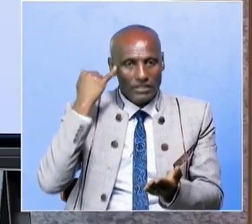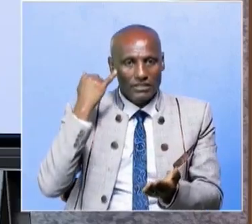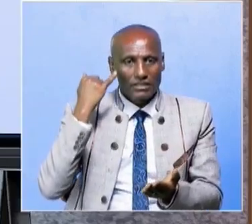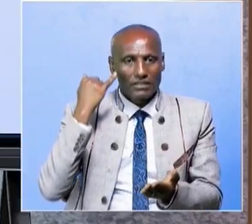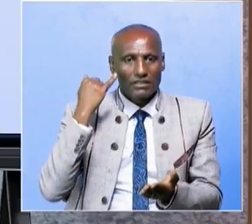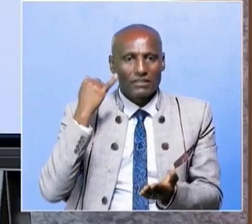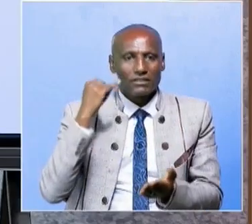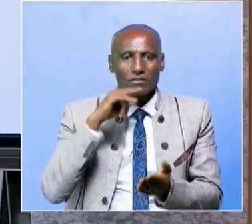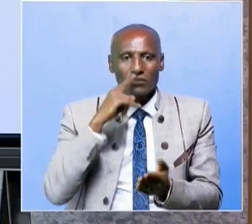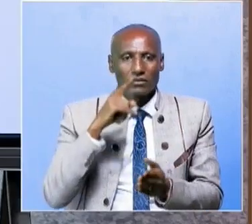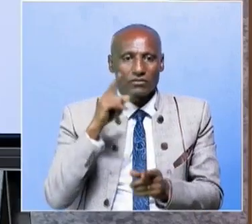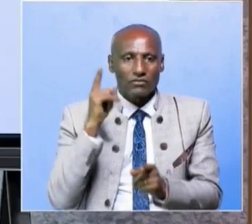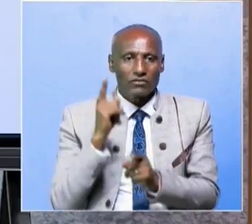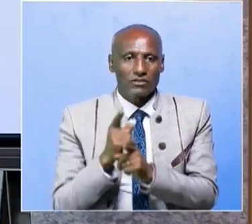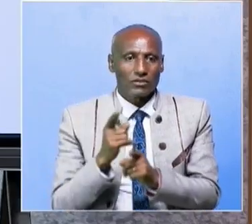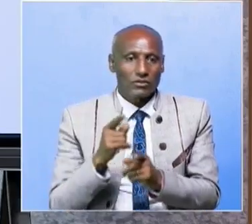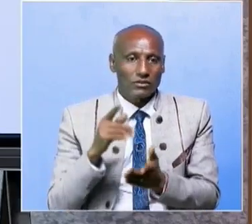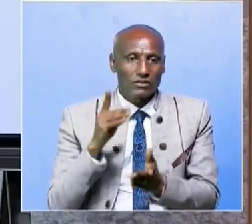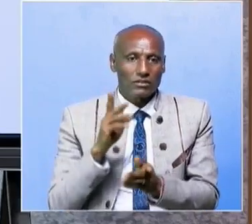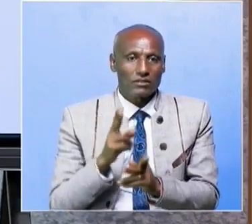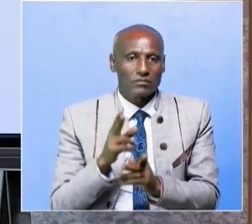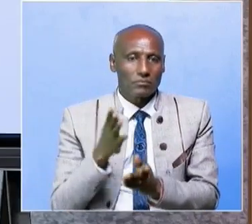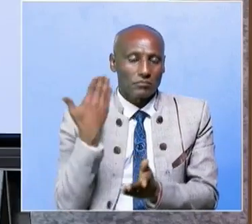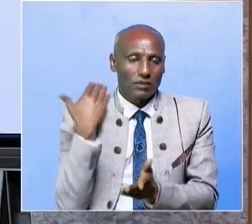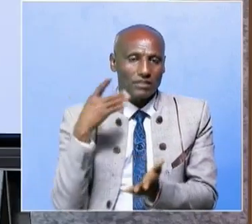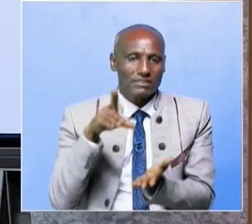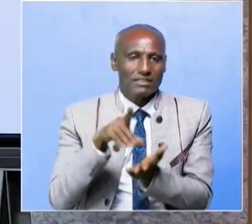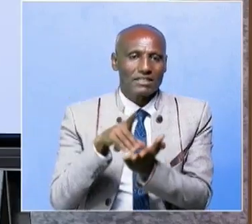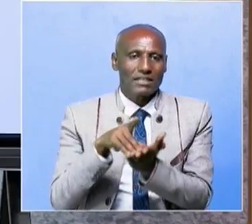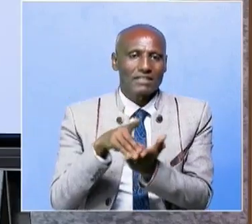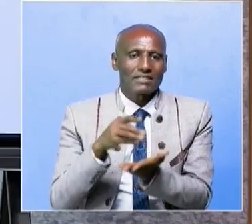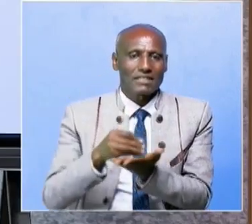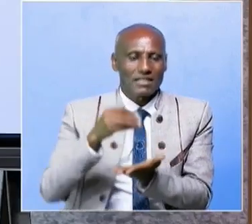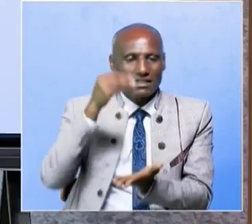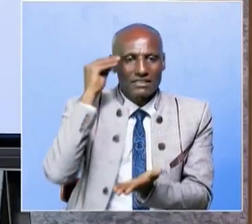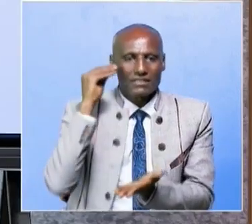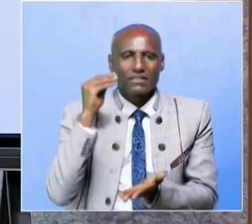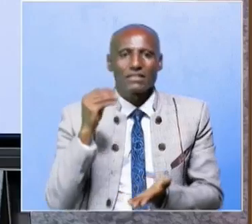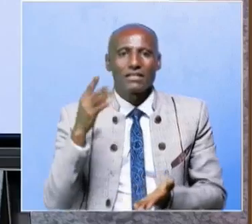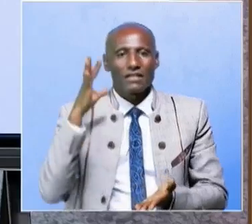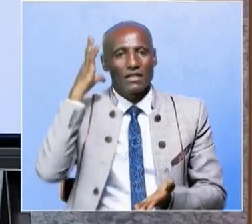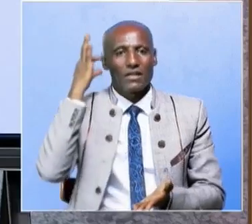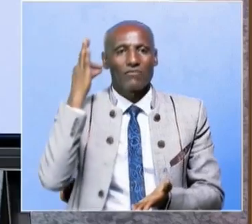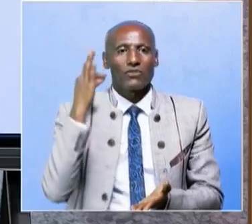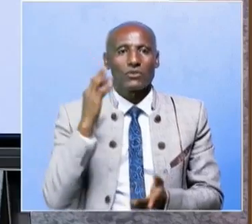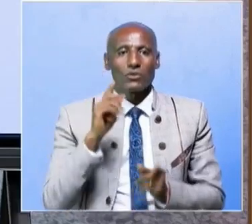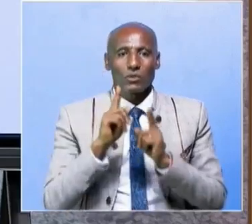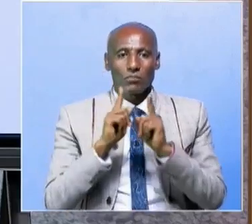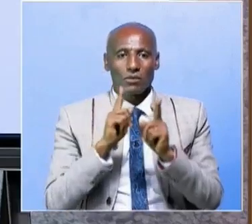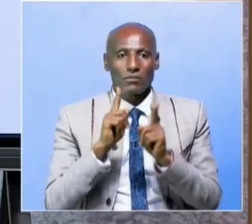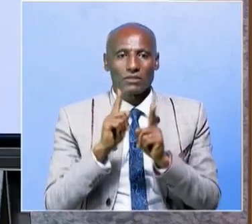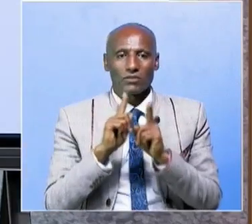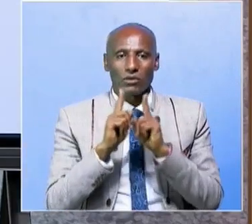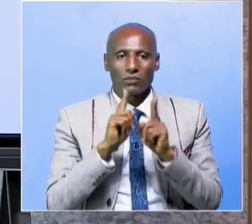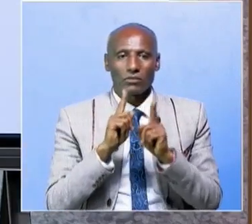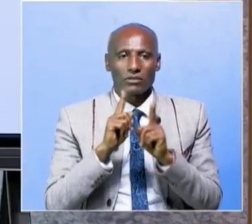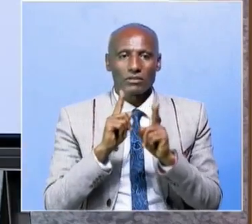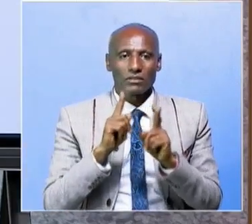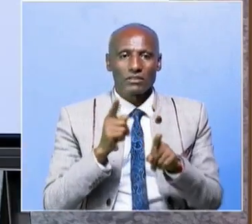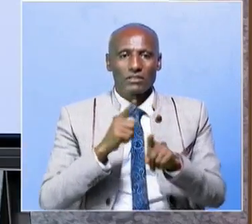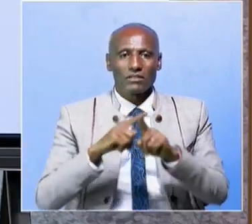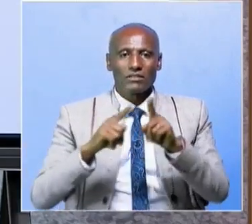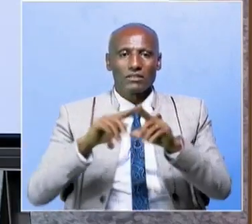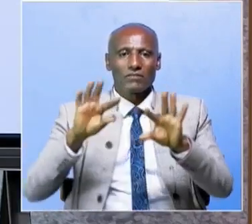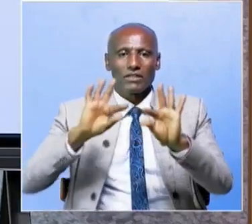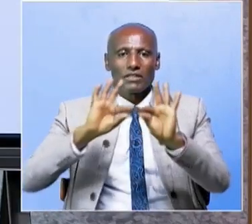quick recap of last time's lesson. If you remember, last time we talked about